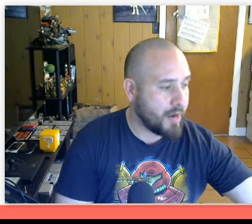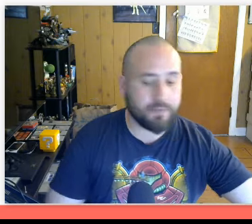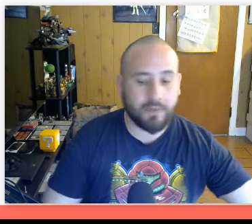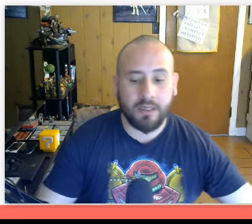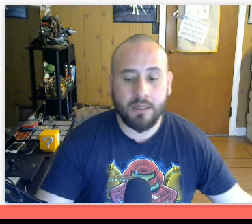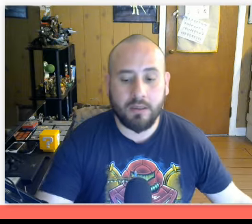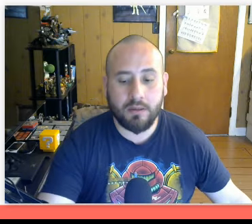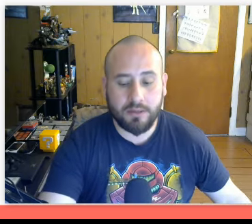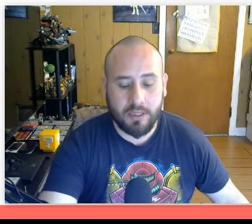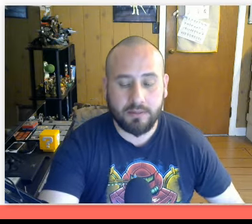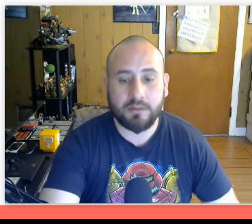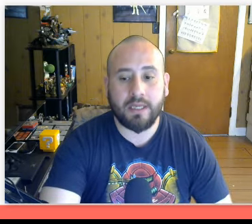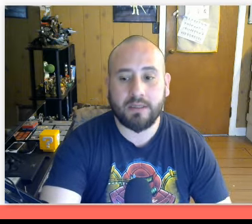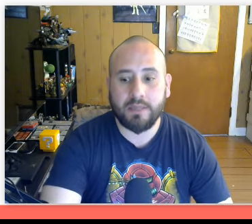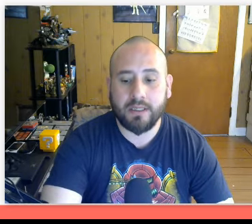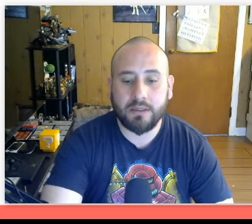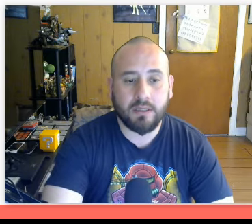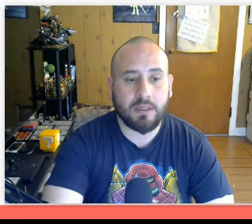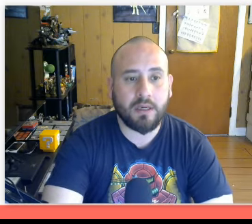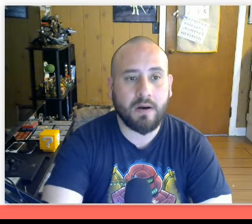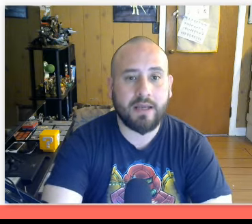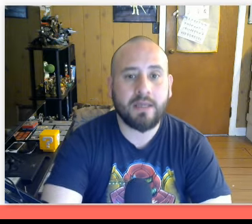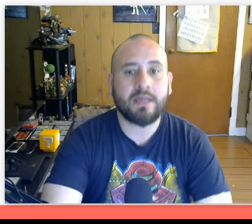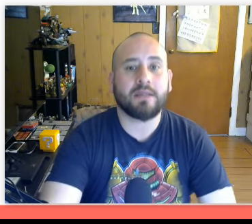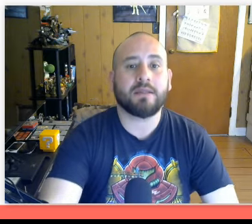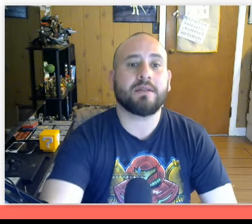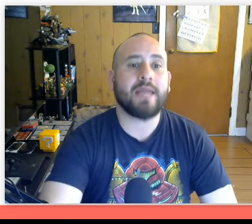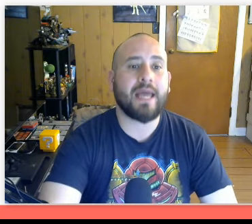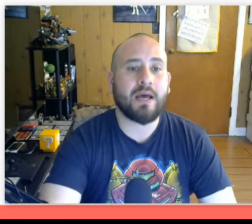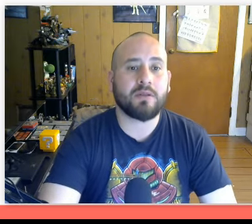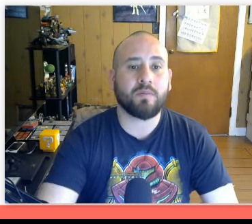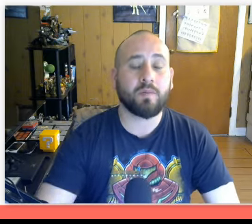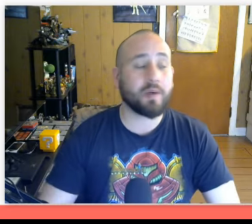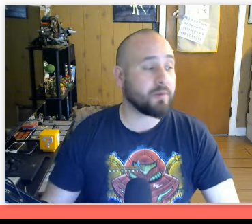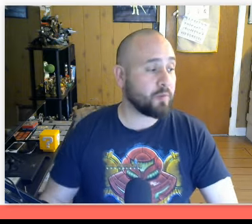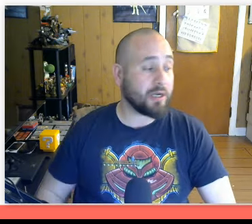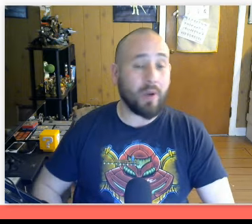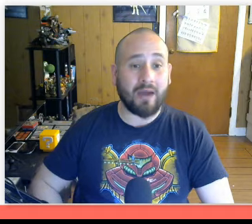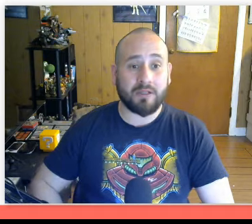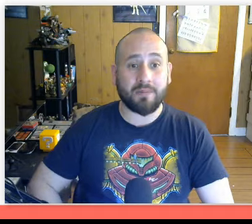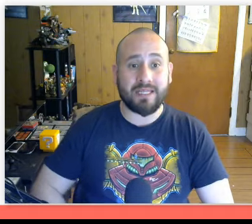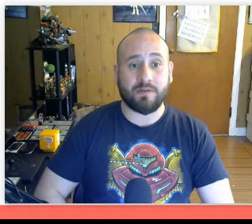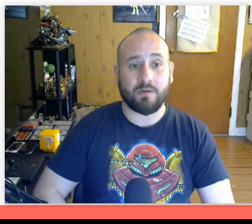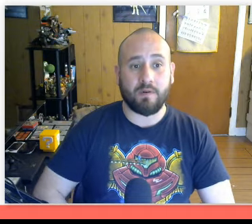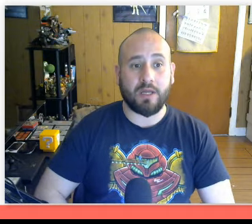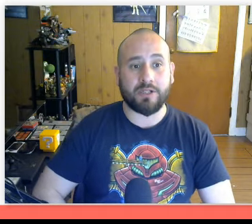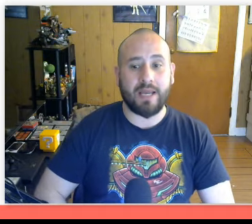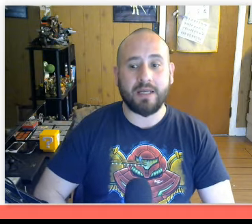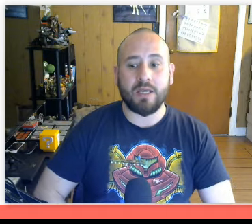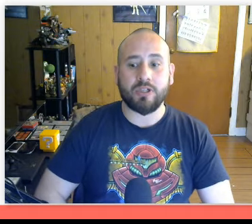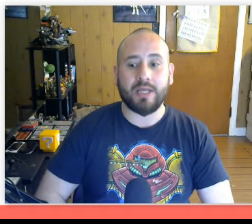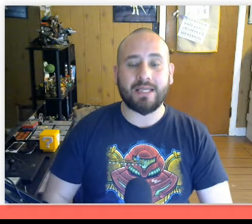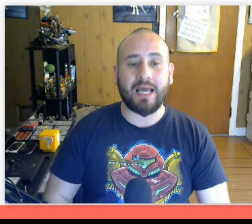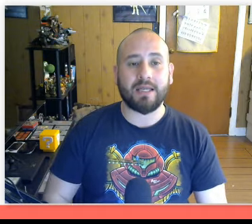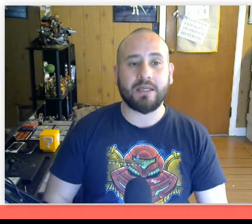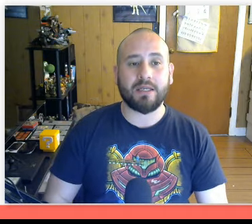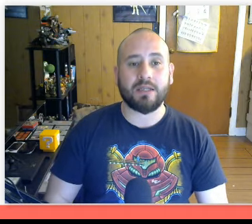All right. Sorry, I hit the mic. All right. Now we go out to places for lunch, right?